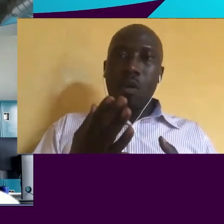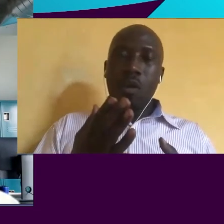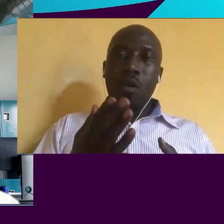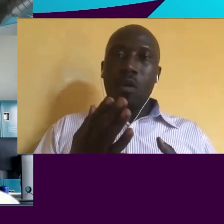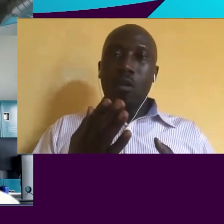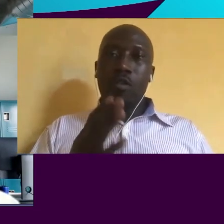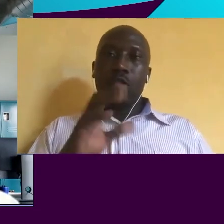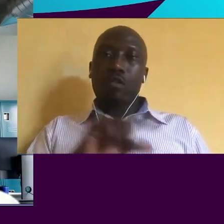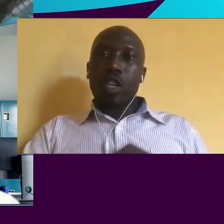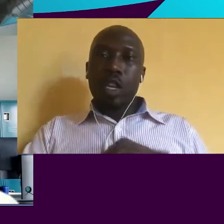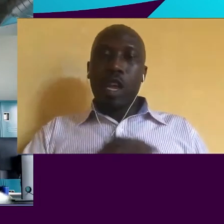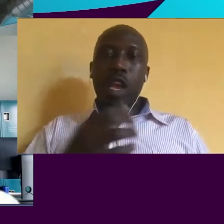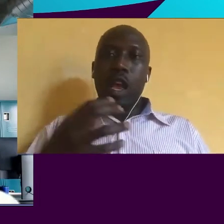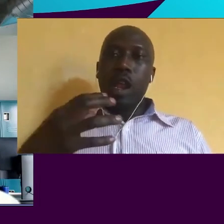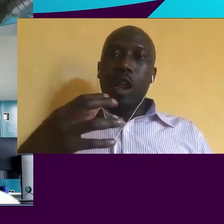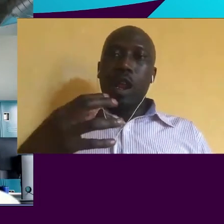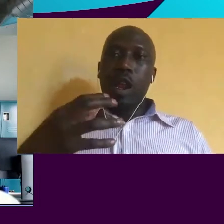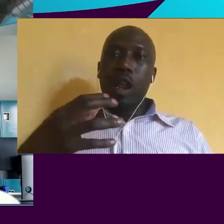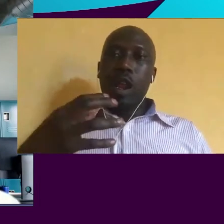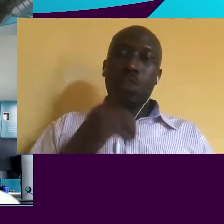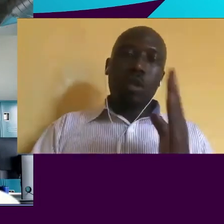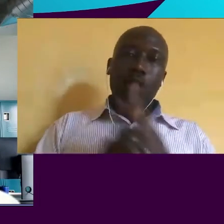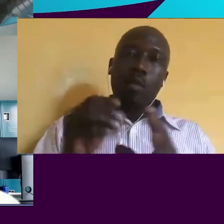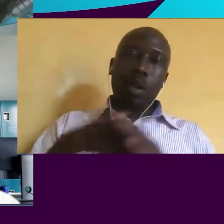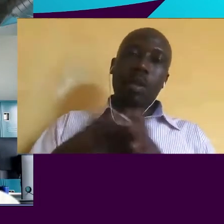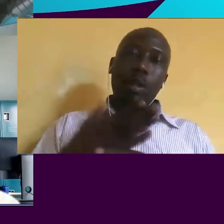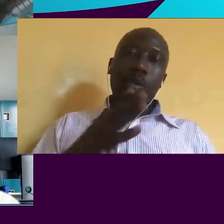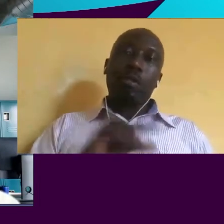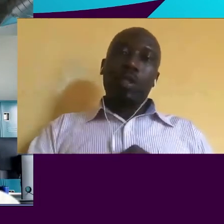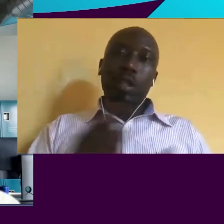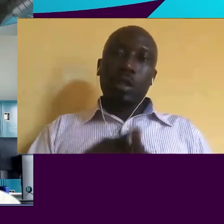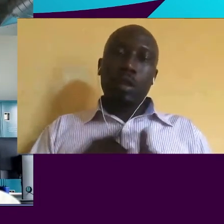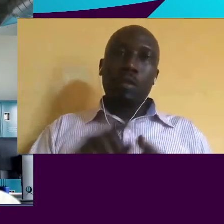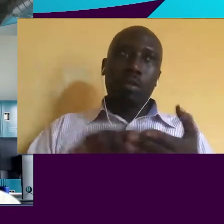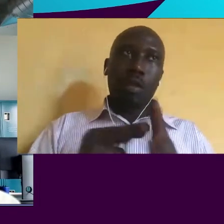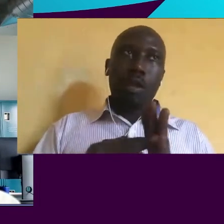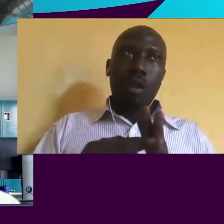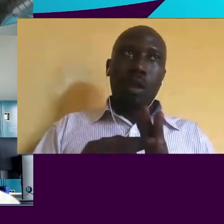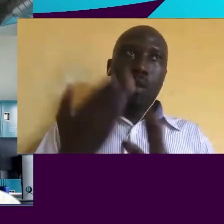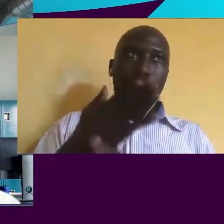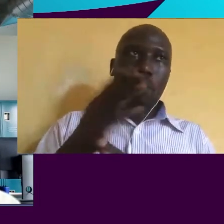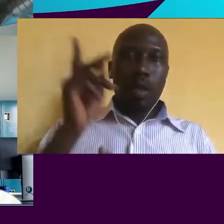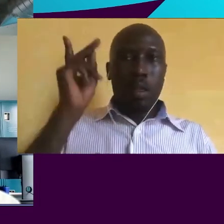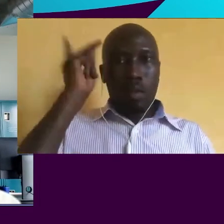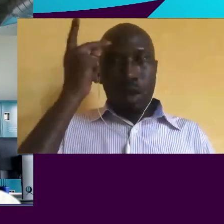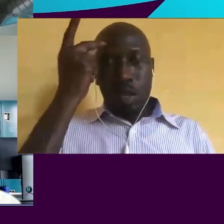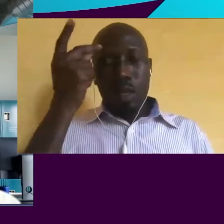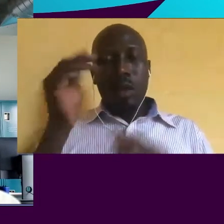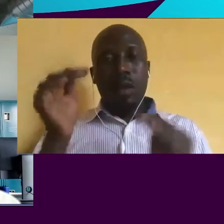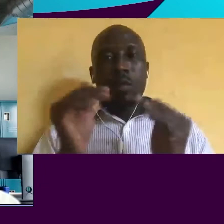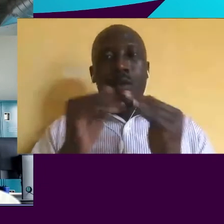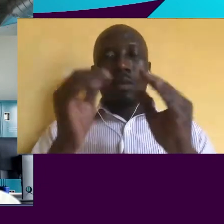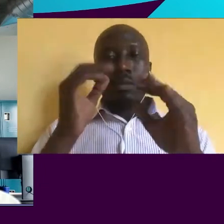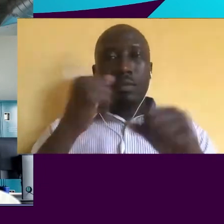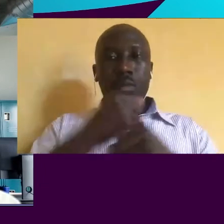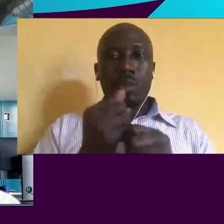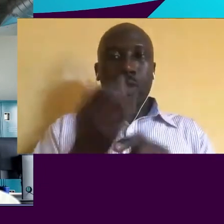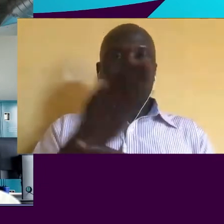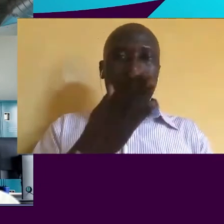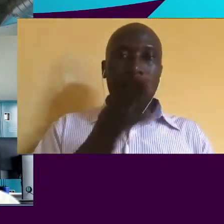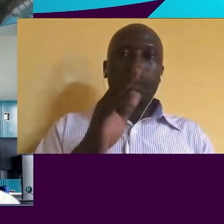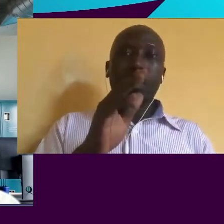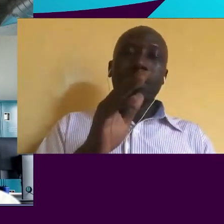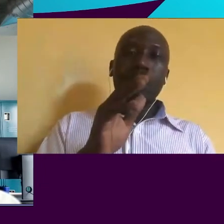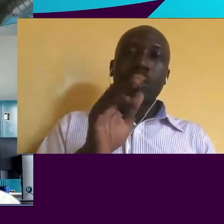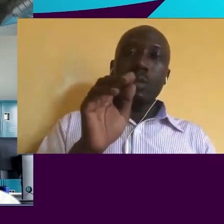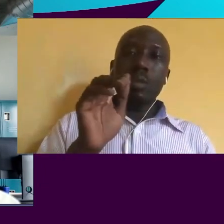able to reach even at the level of policy decision making. Mr. Humphrey Mandu, I heard you talk about